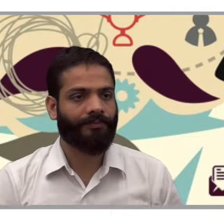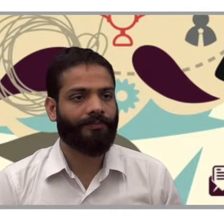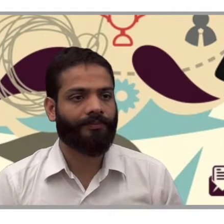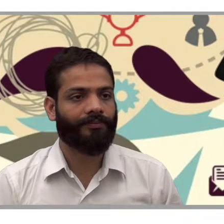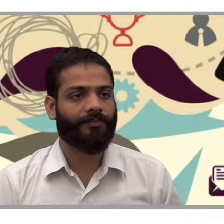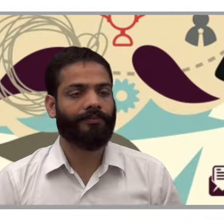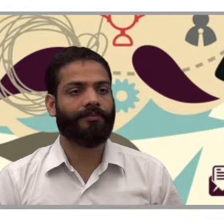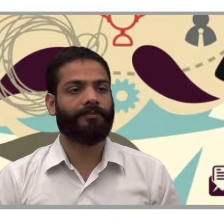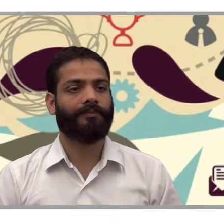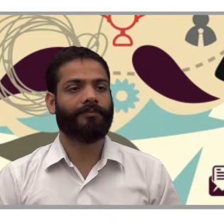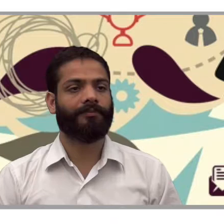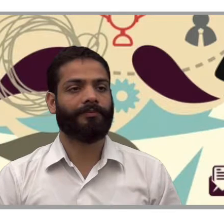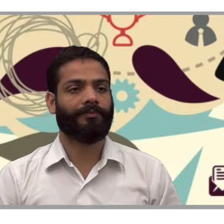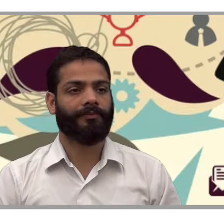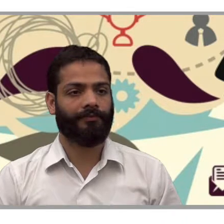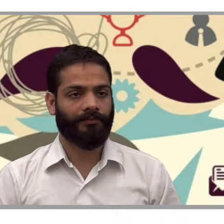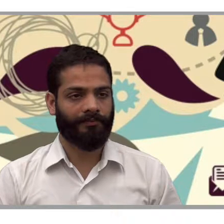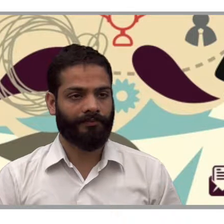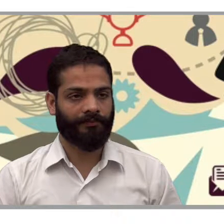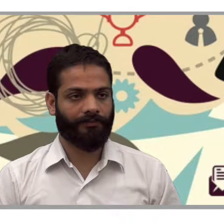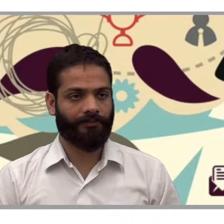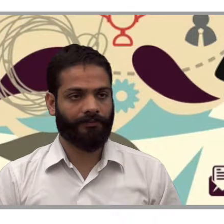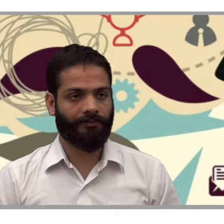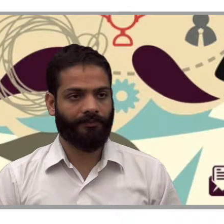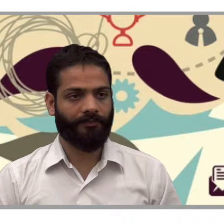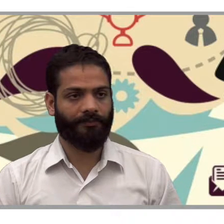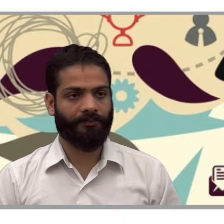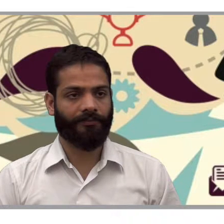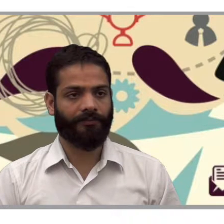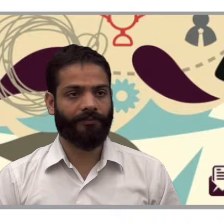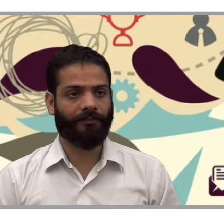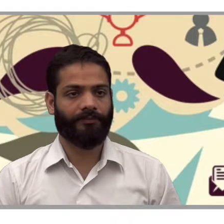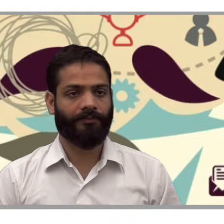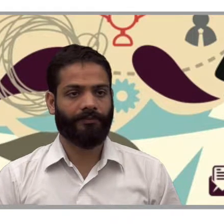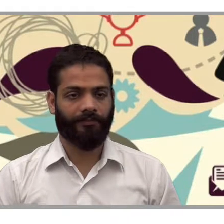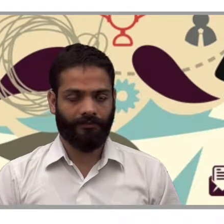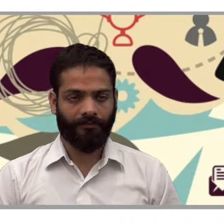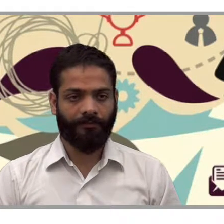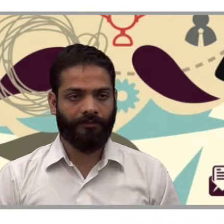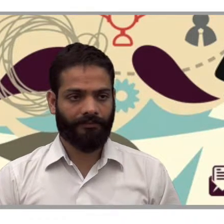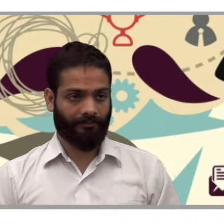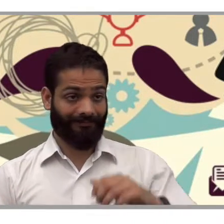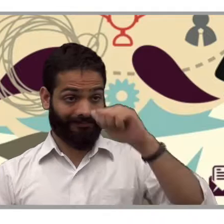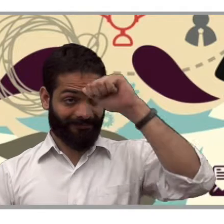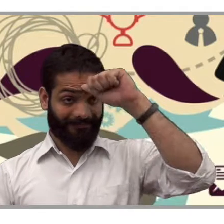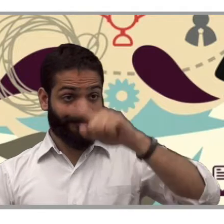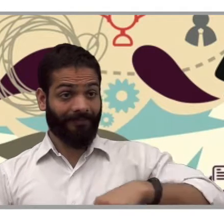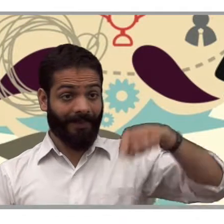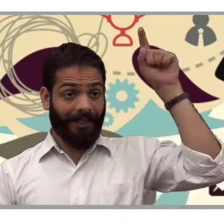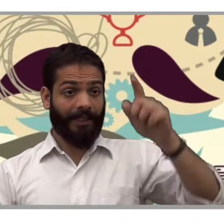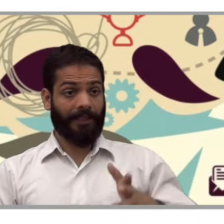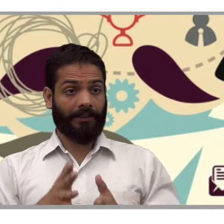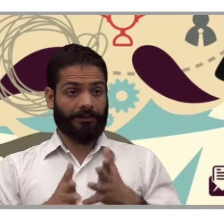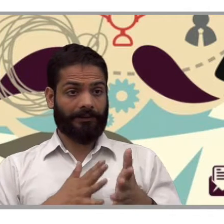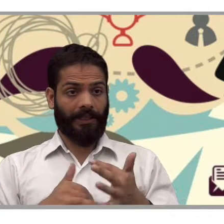The third would be tag question. Would you like to have tea? Would you? In this, it